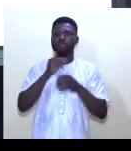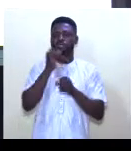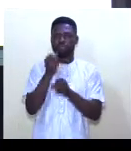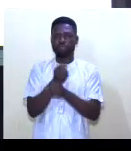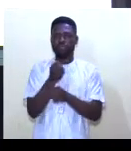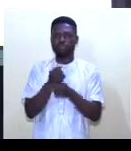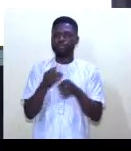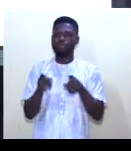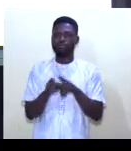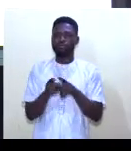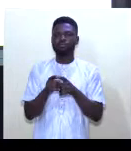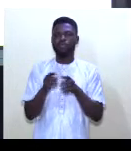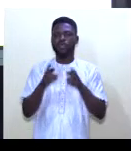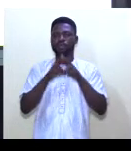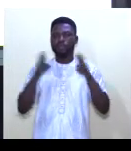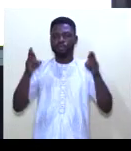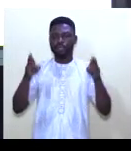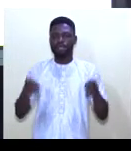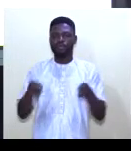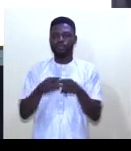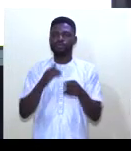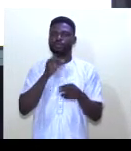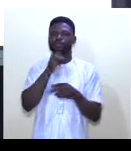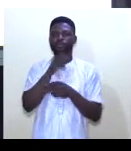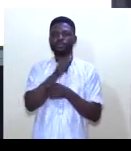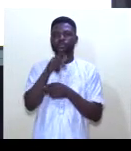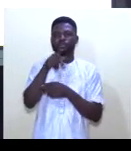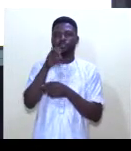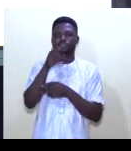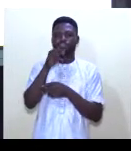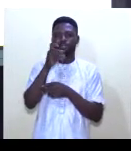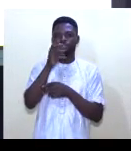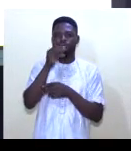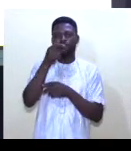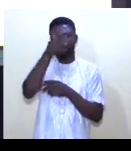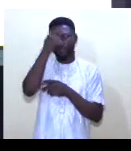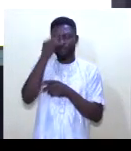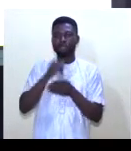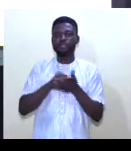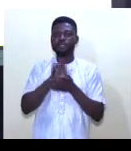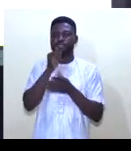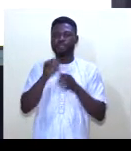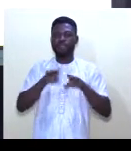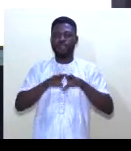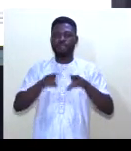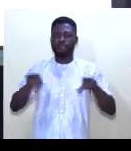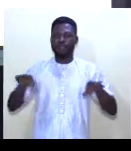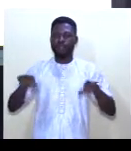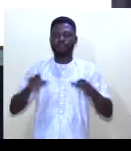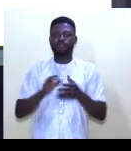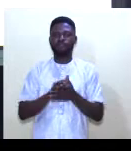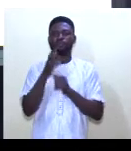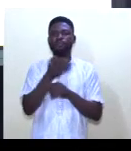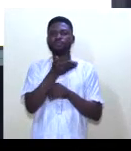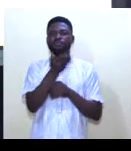cylinder is also a solid shape. So a rectangle is not a prism because it is flat. Let's move